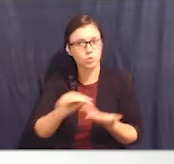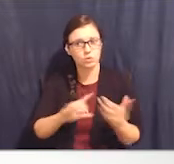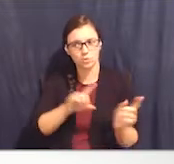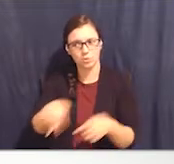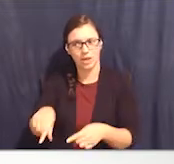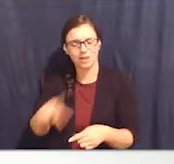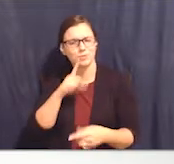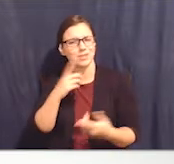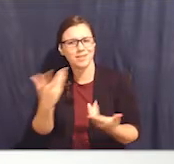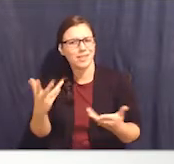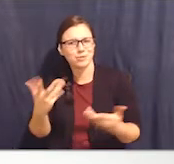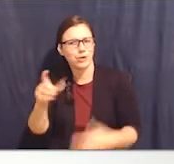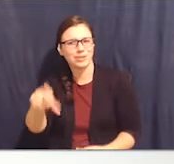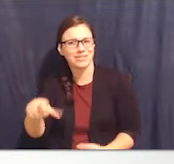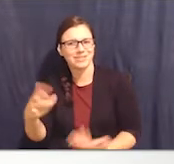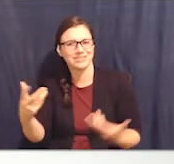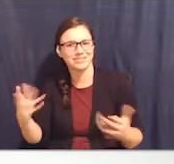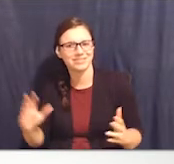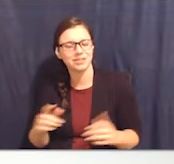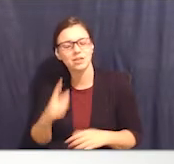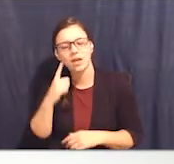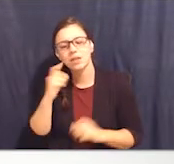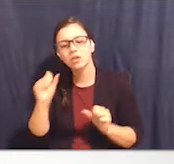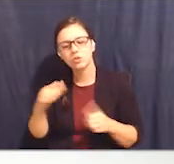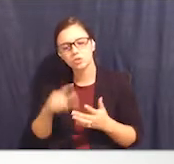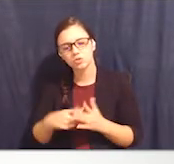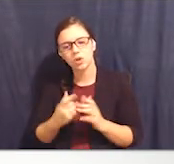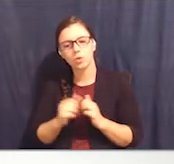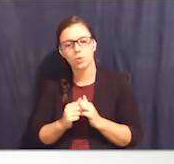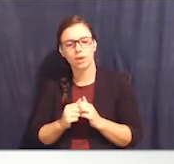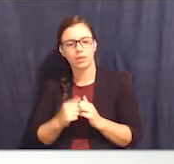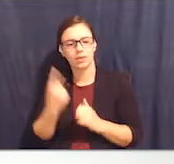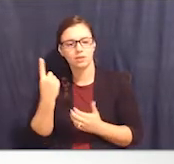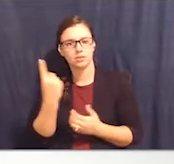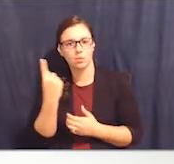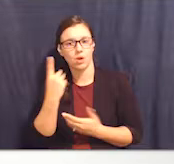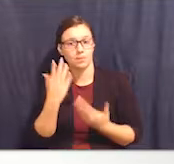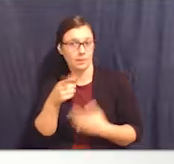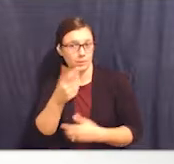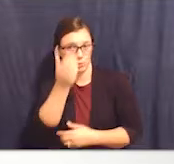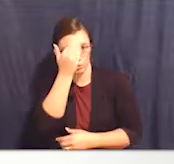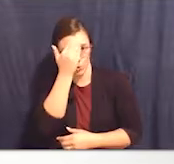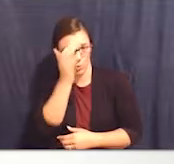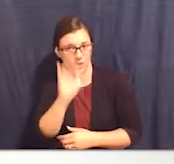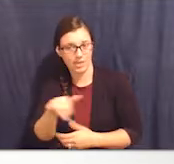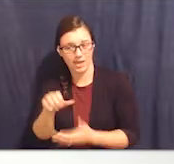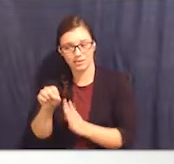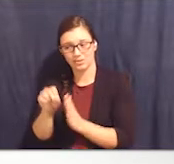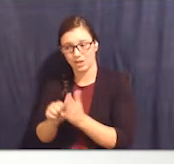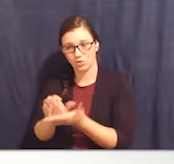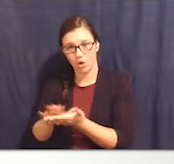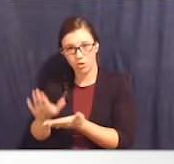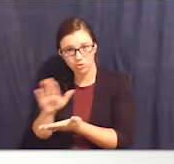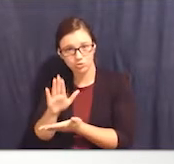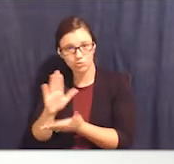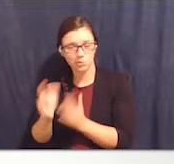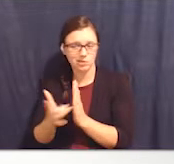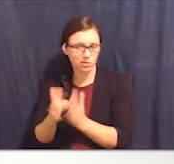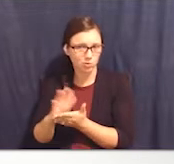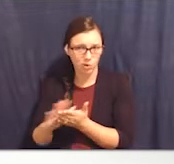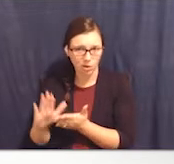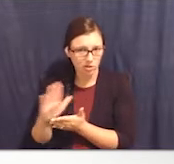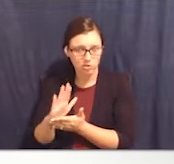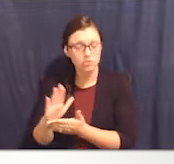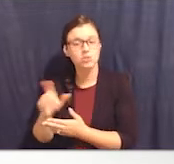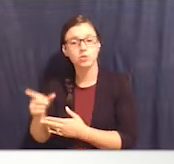to share with them, to share with their board members, I mean, their board members are community folks that you